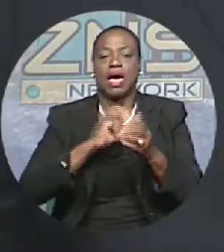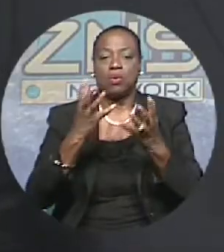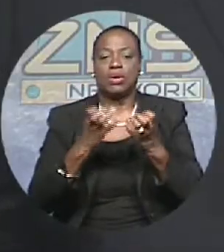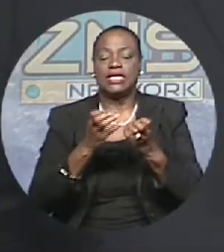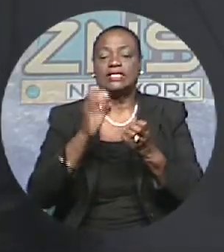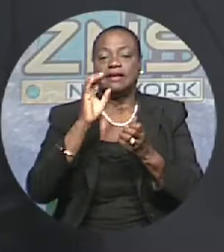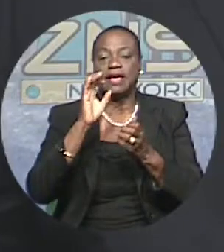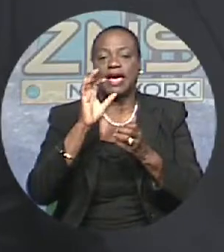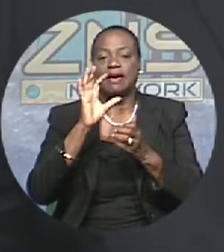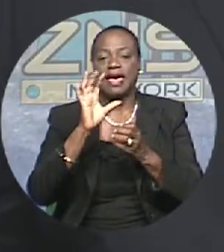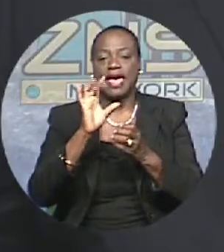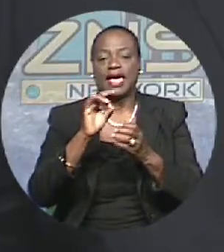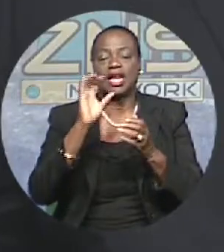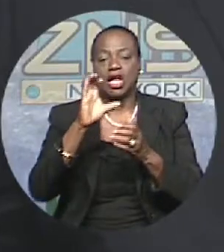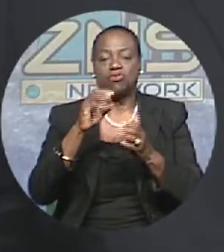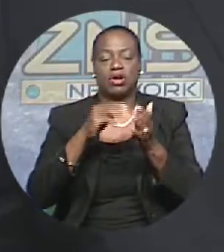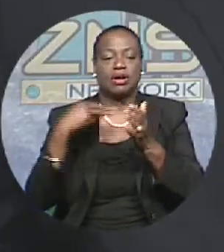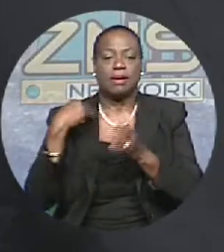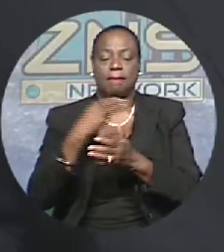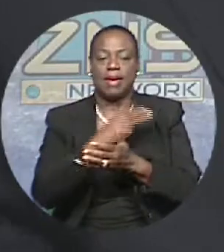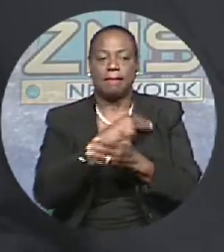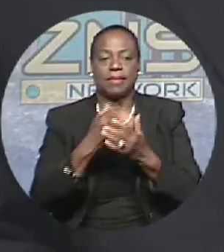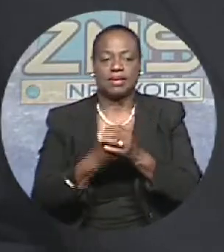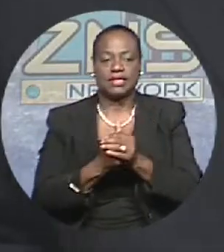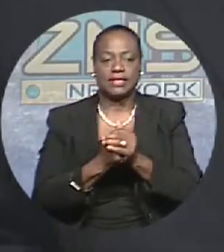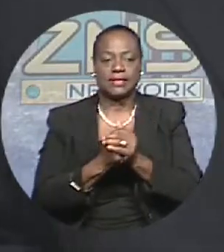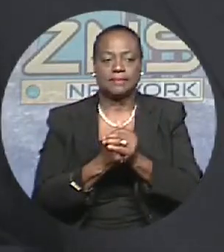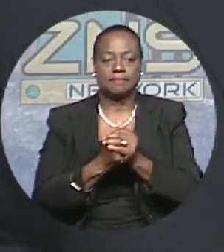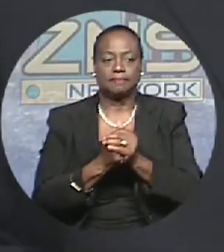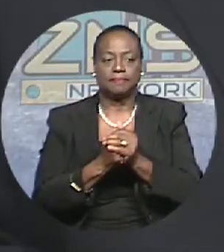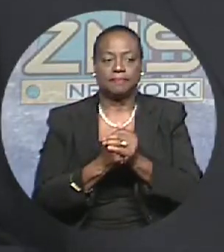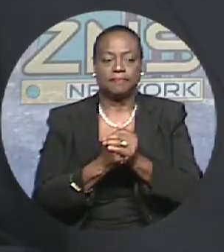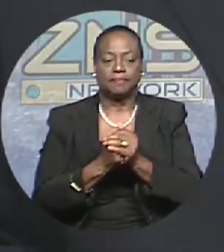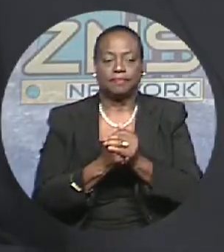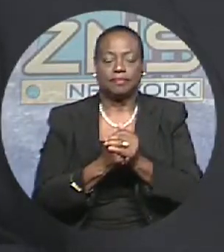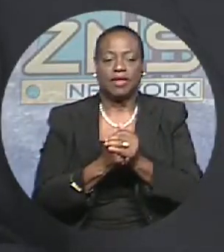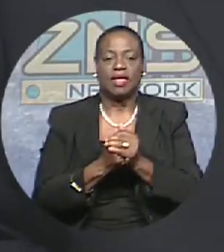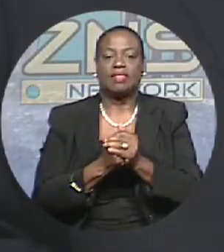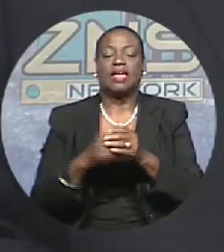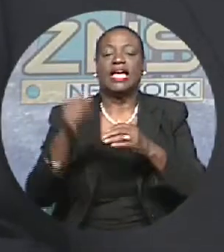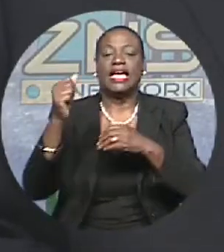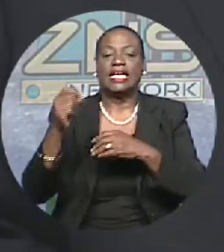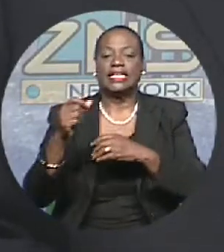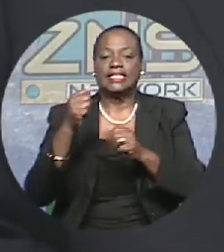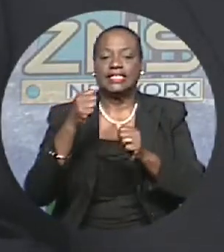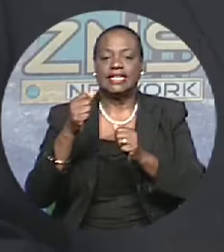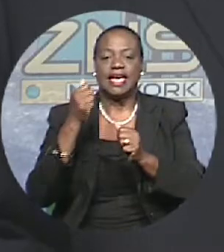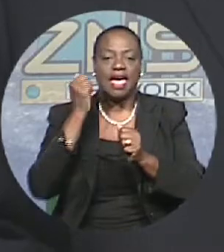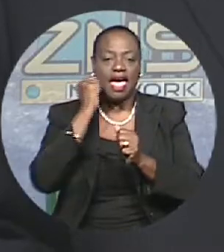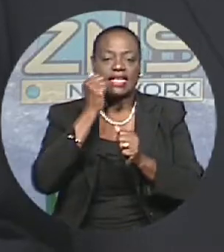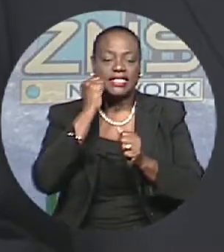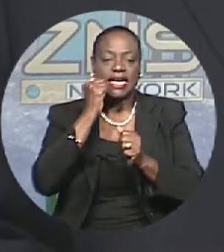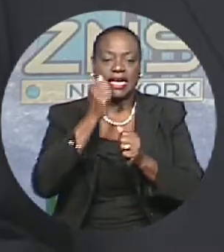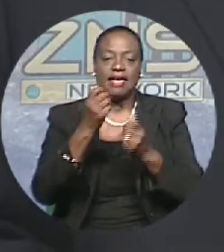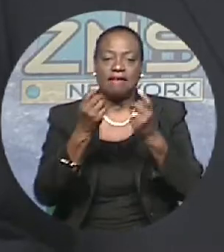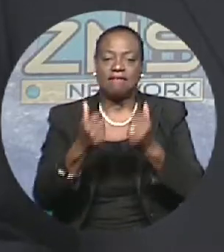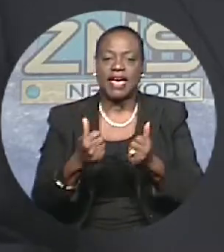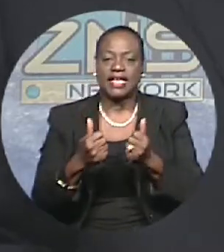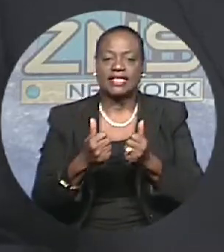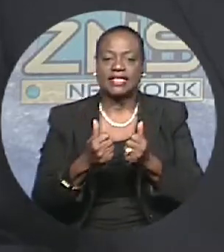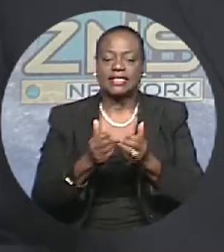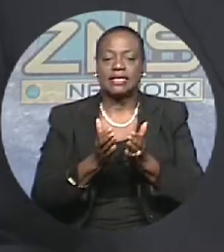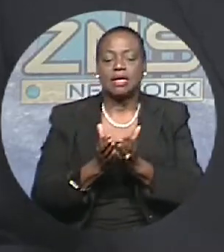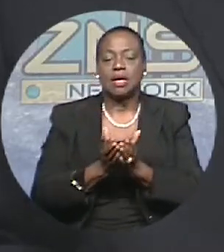of dollars spent to put in place new docking facilities for daily fast ferry services from South Florida, Resorts World Bimini is preparing